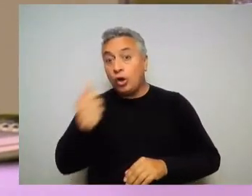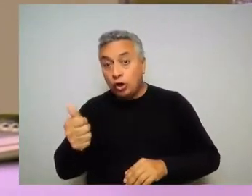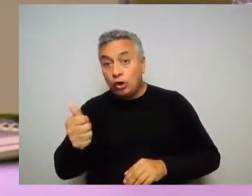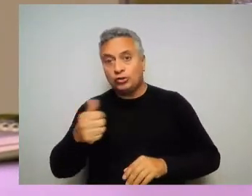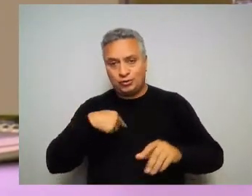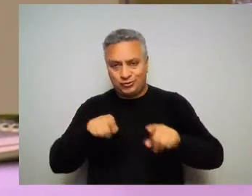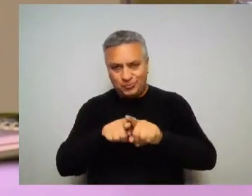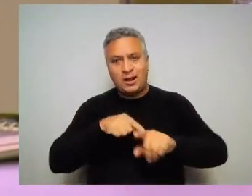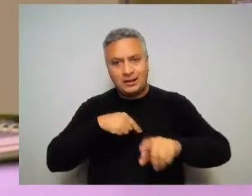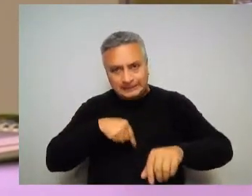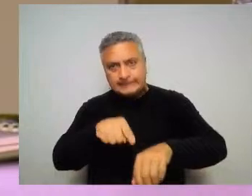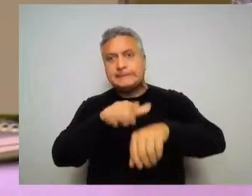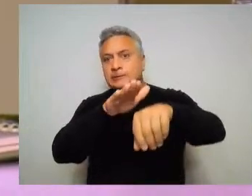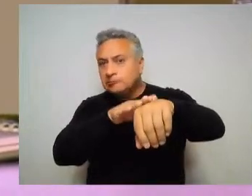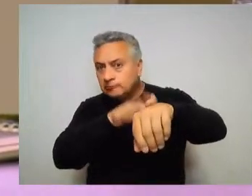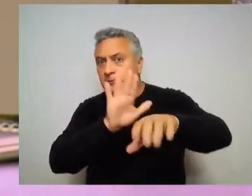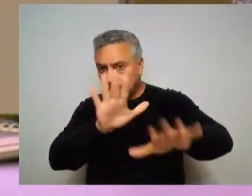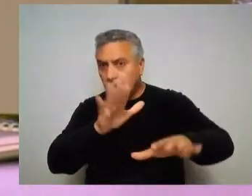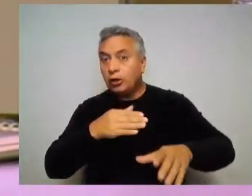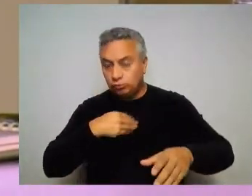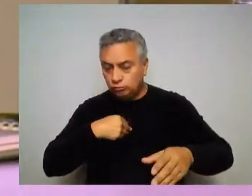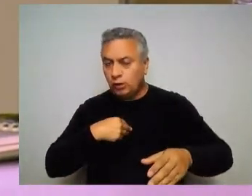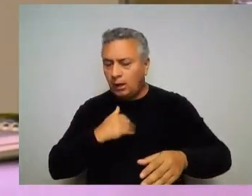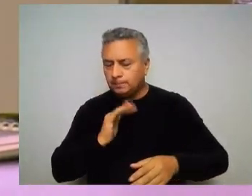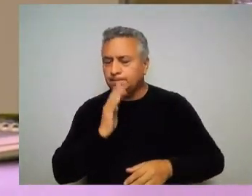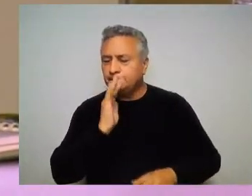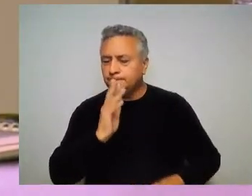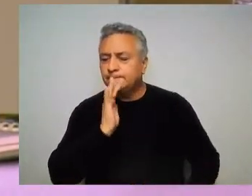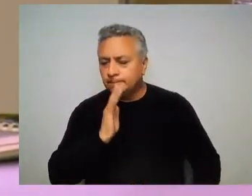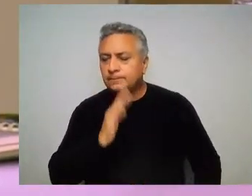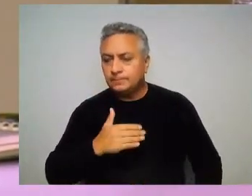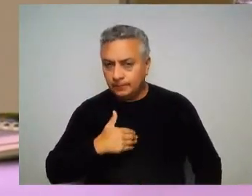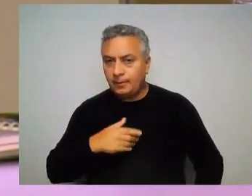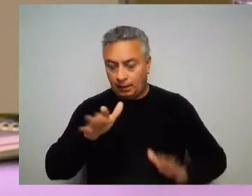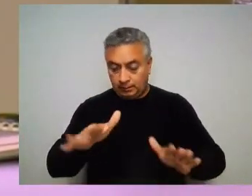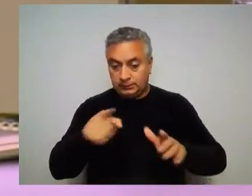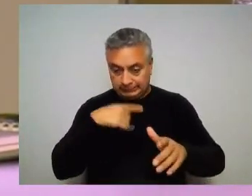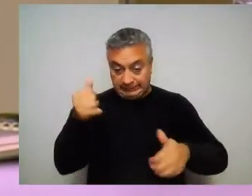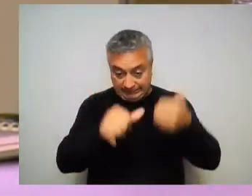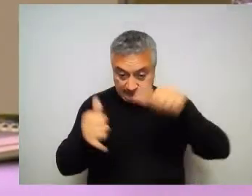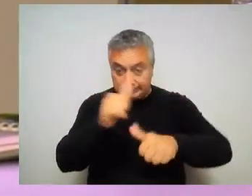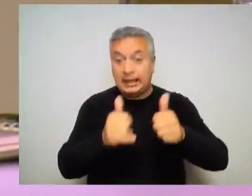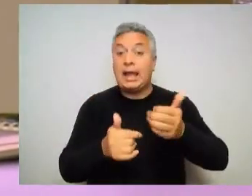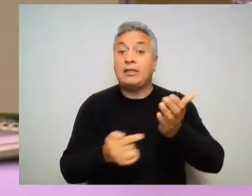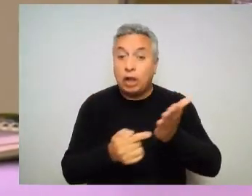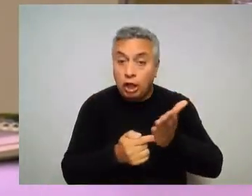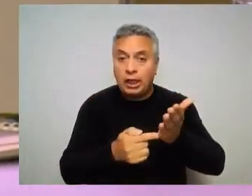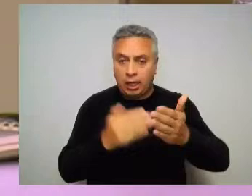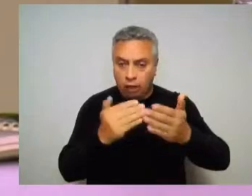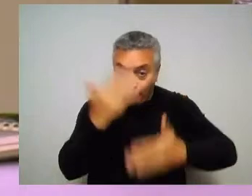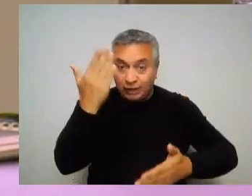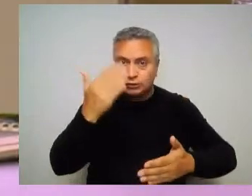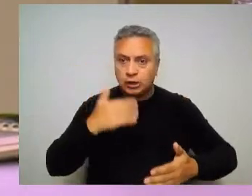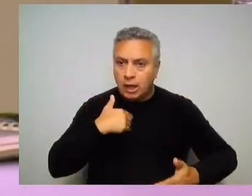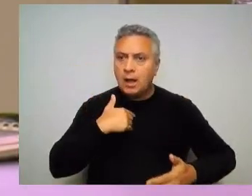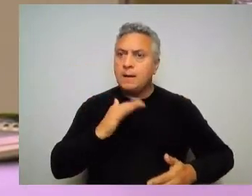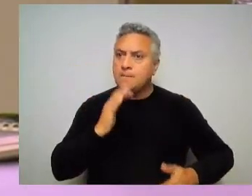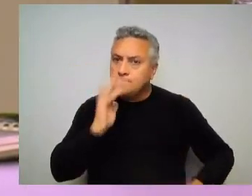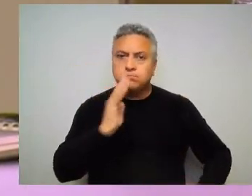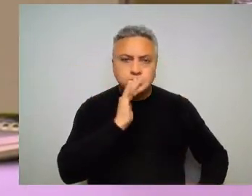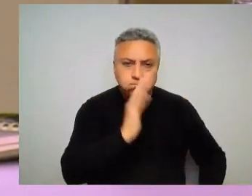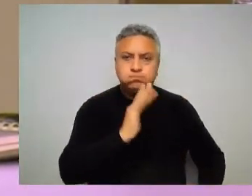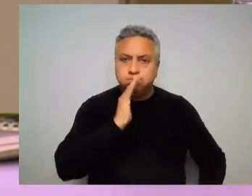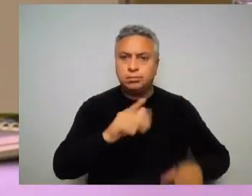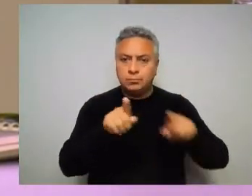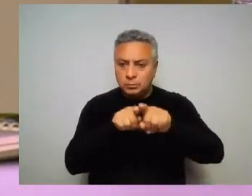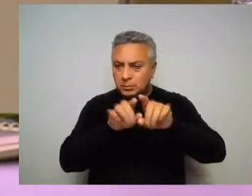and this is something that I highlight in other places, but which is very relevant, is that we're talking about science, technology,